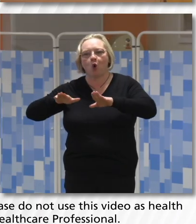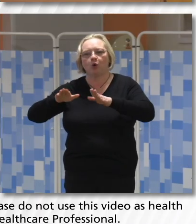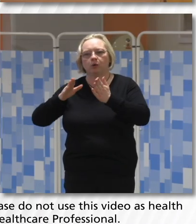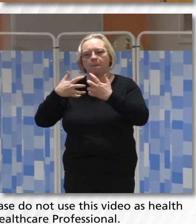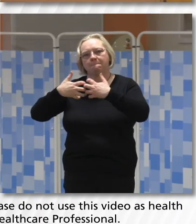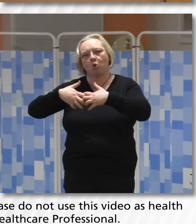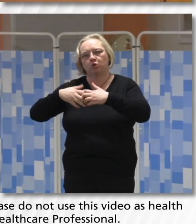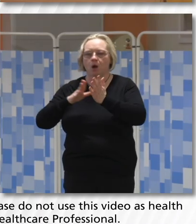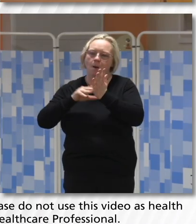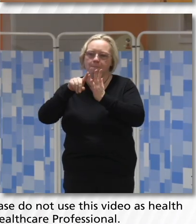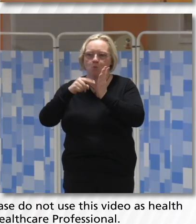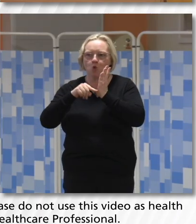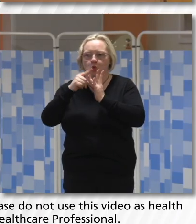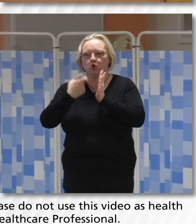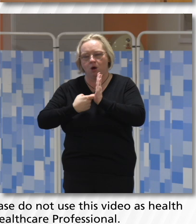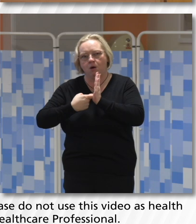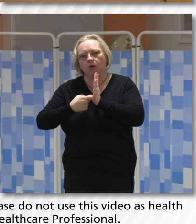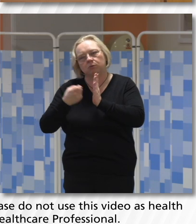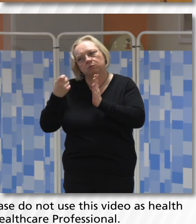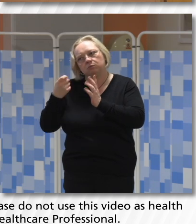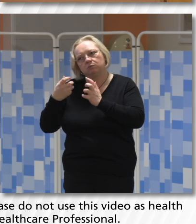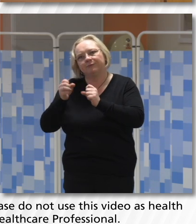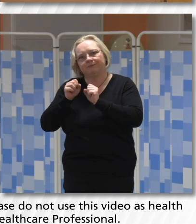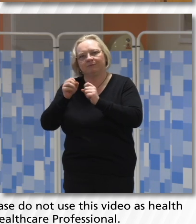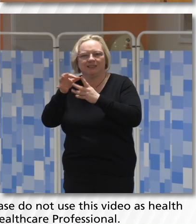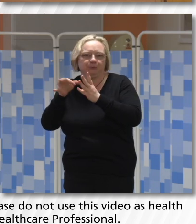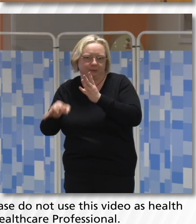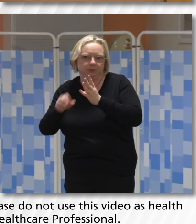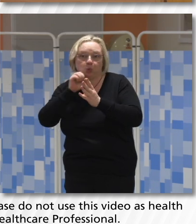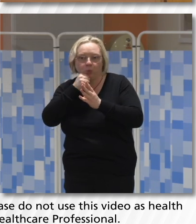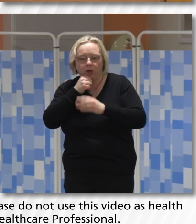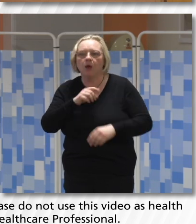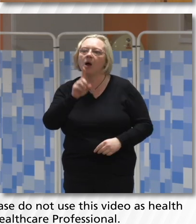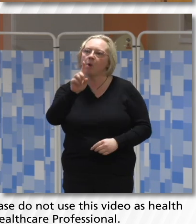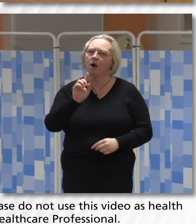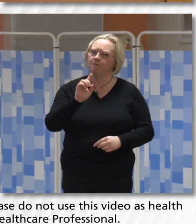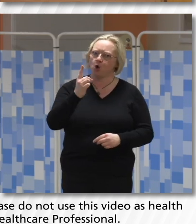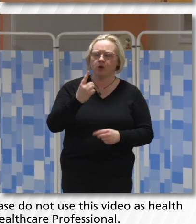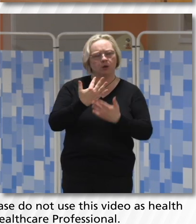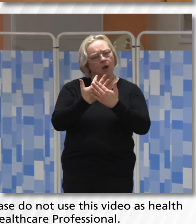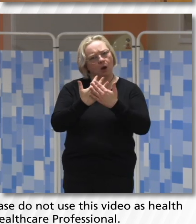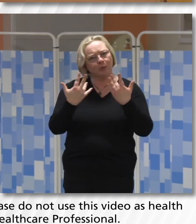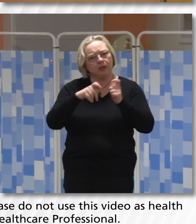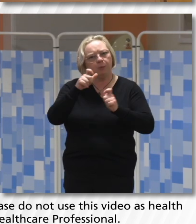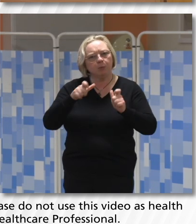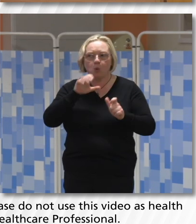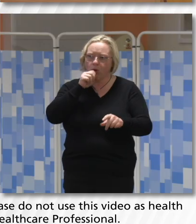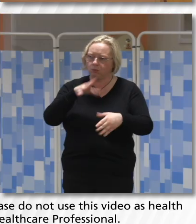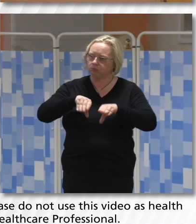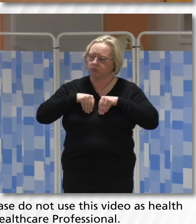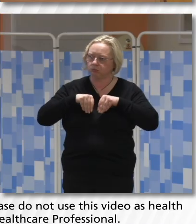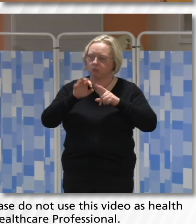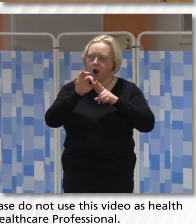them in a few minutes. But first, we'll just talk about how many people get Parkinson's. And at the moment,